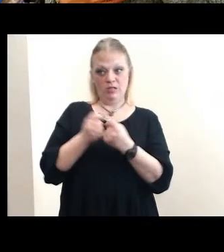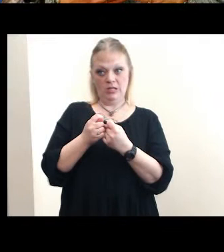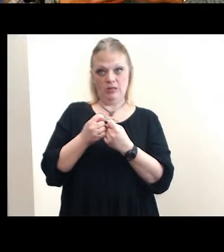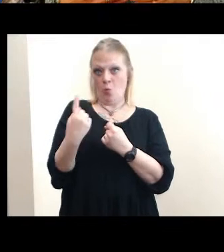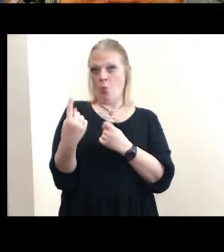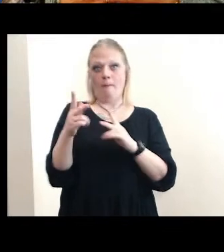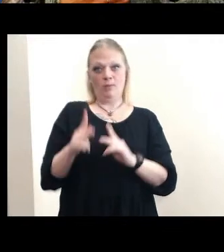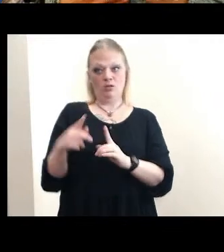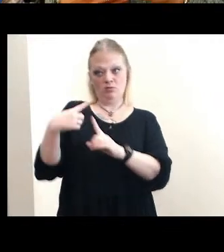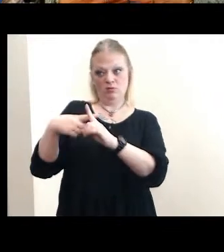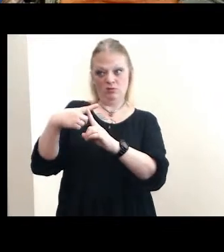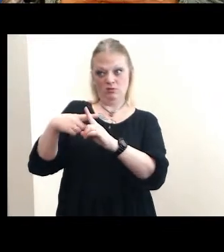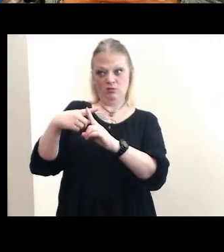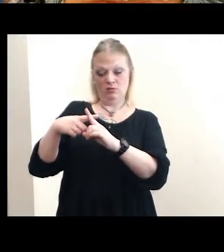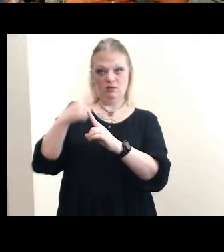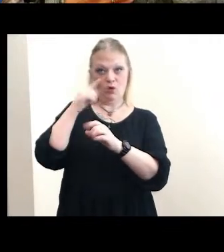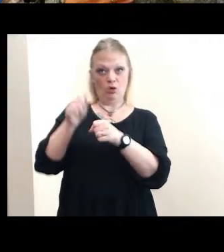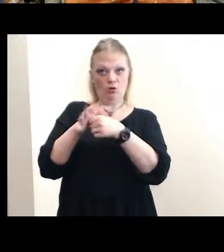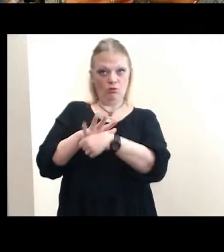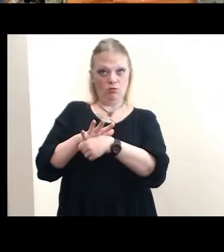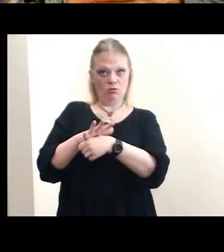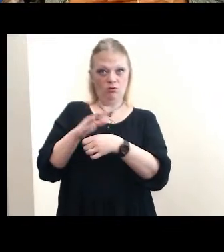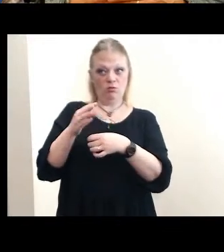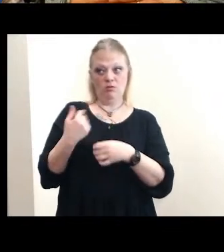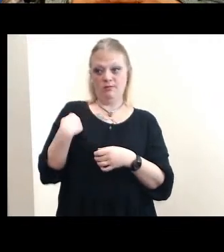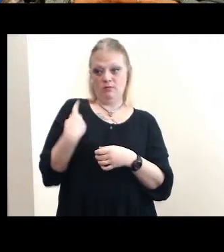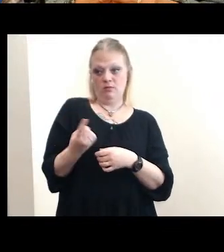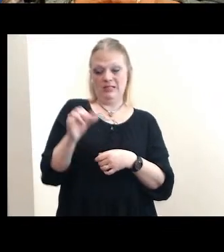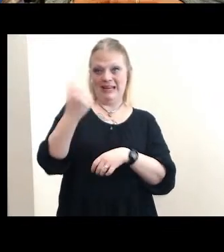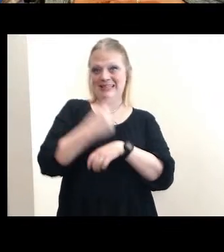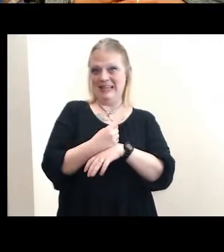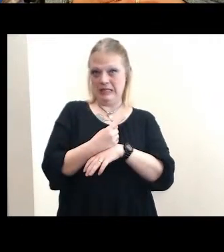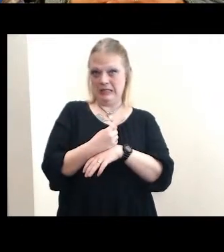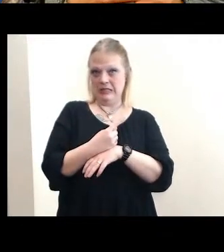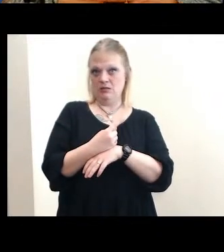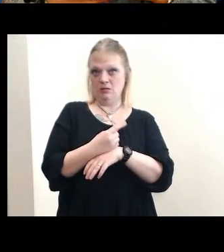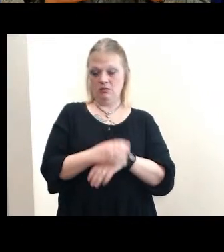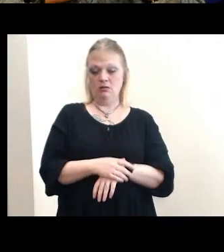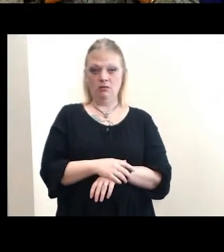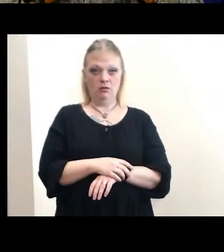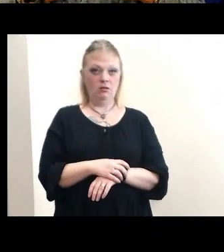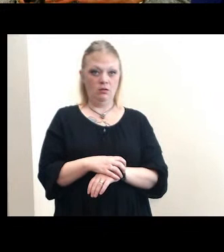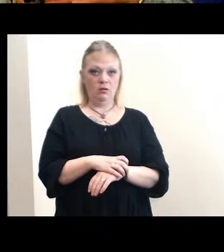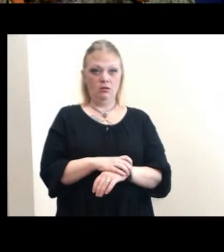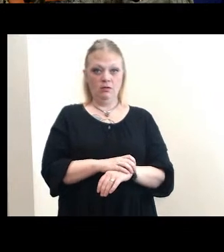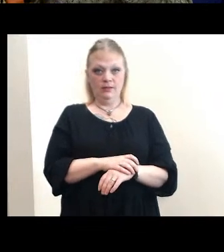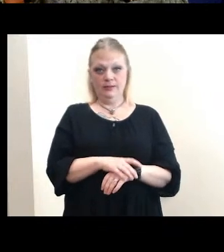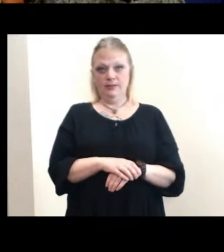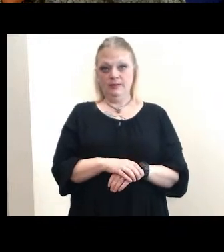had tested positive for COVID-19 in the past 10 days. So if